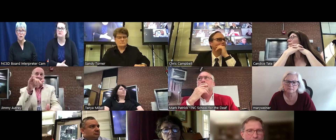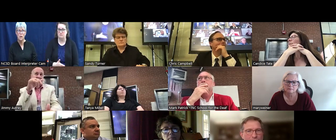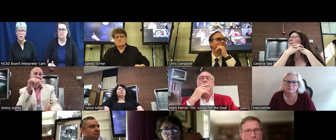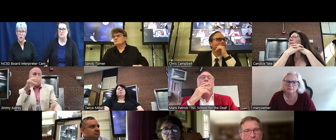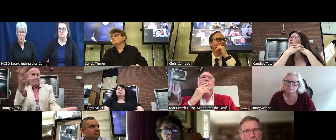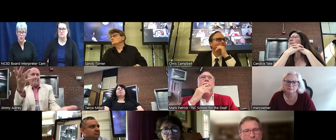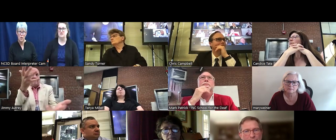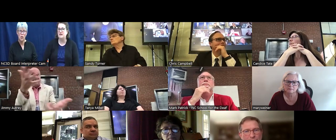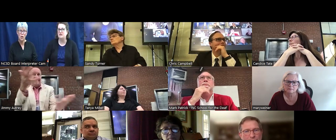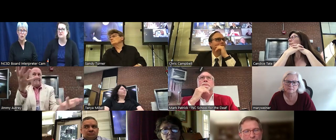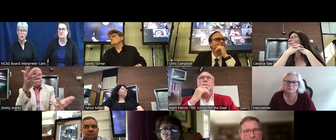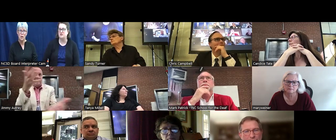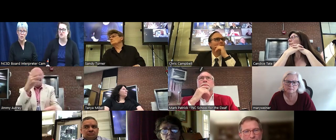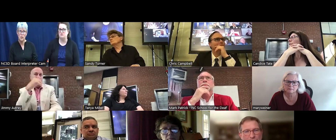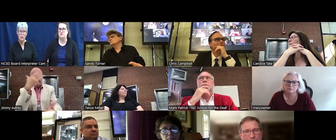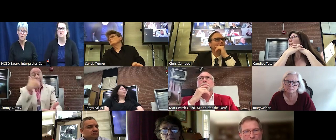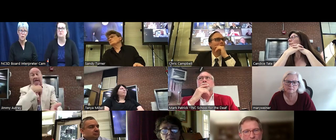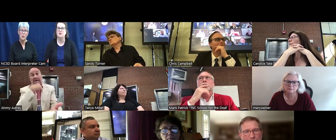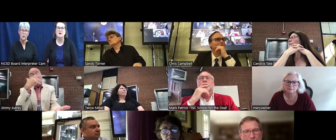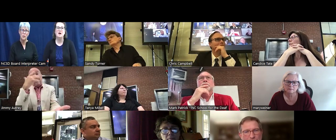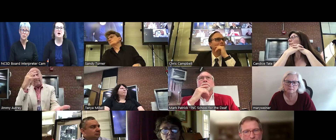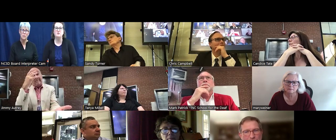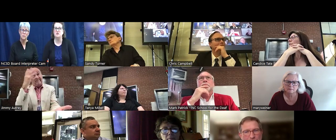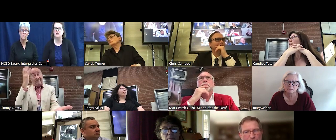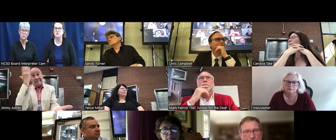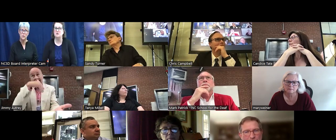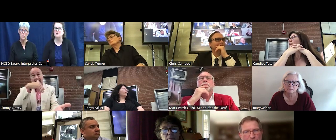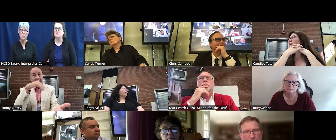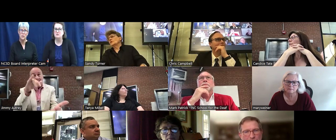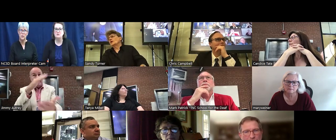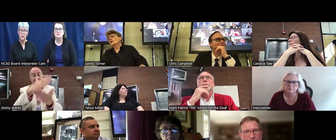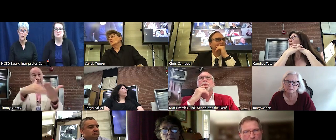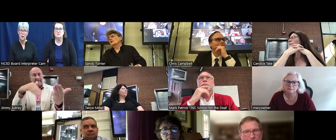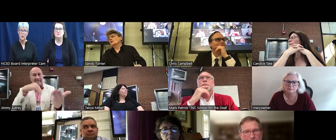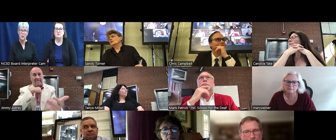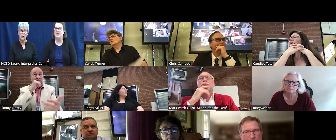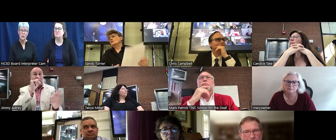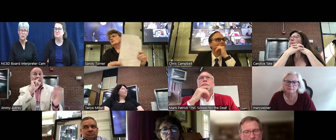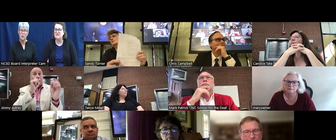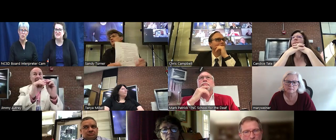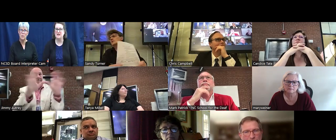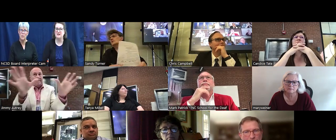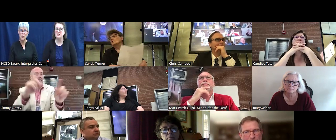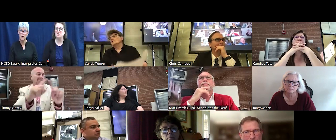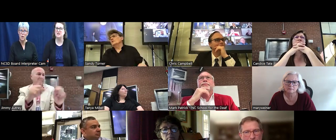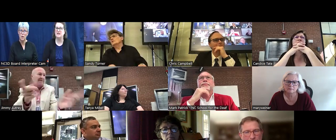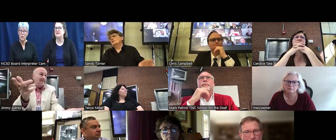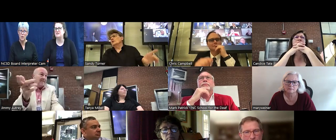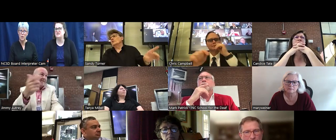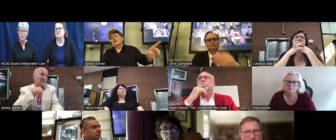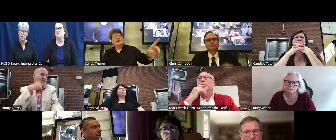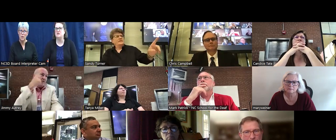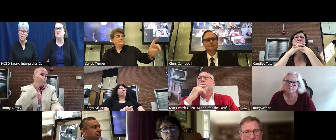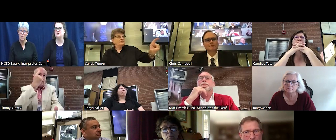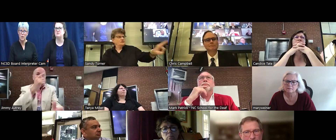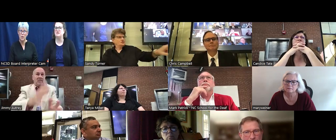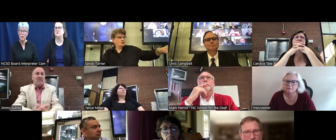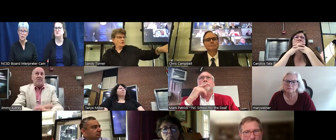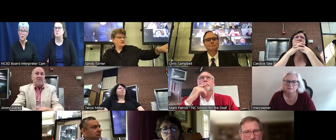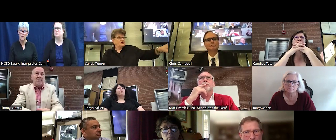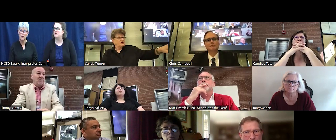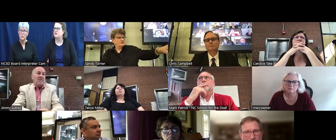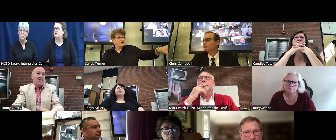the state legislation. So I wasn't sure. I had missed that initially, and that just didn't seem clear to that me. was